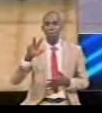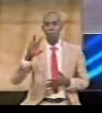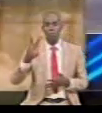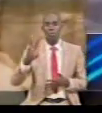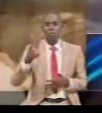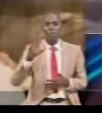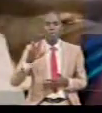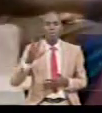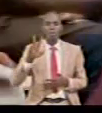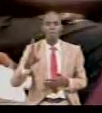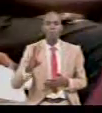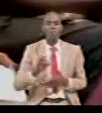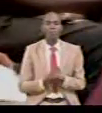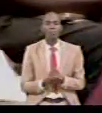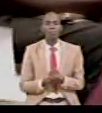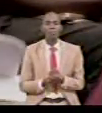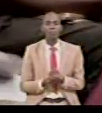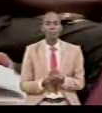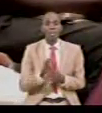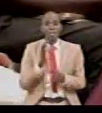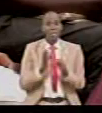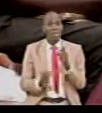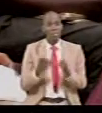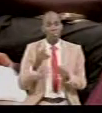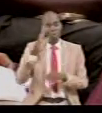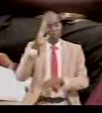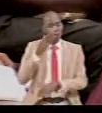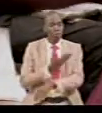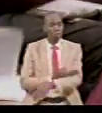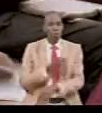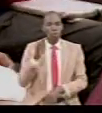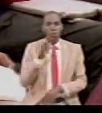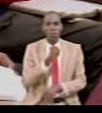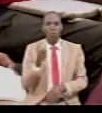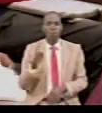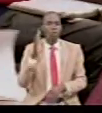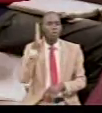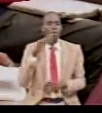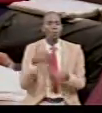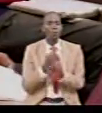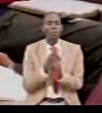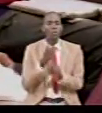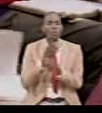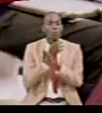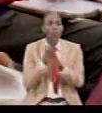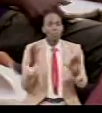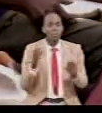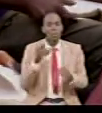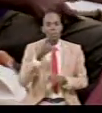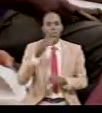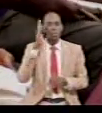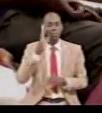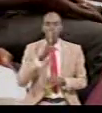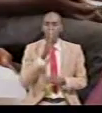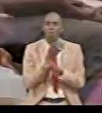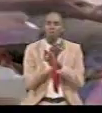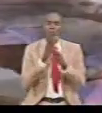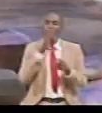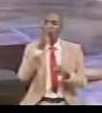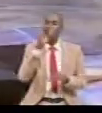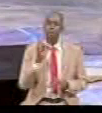verse 36, it says, if the Son therefore shall make you free, ye shall be free